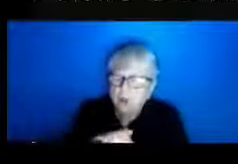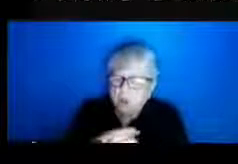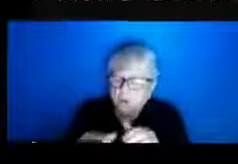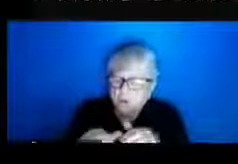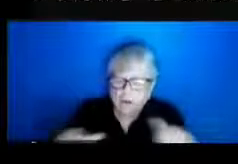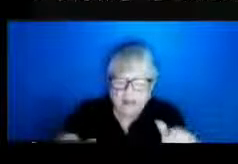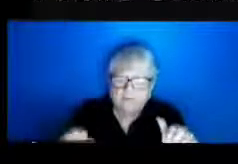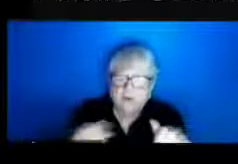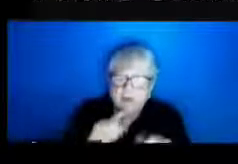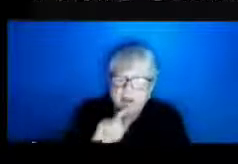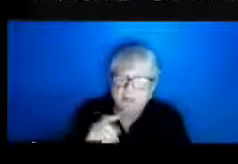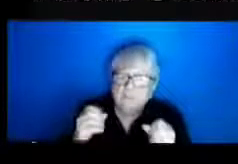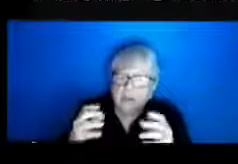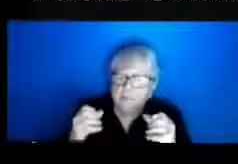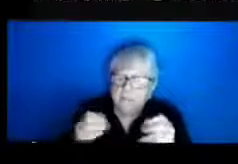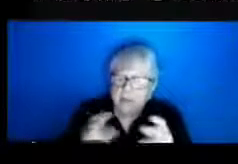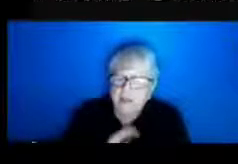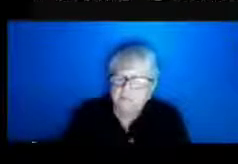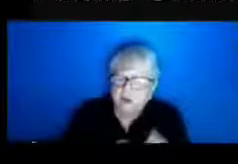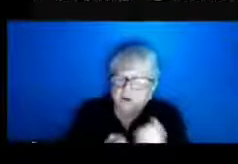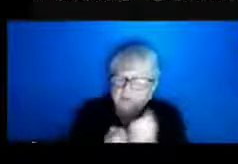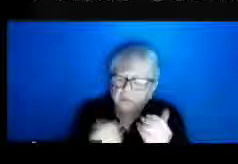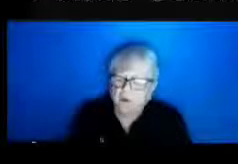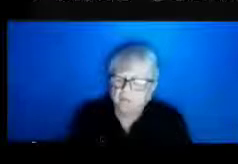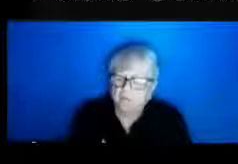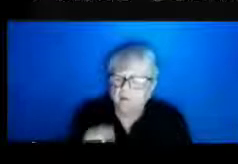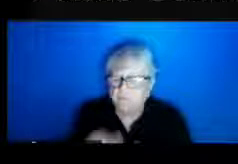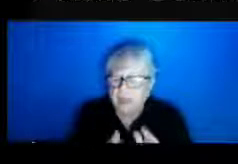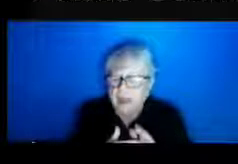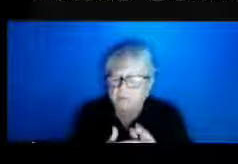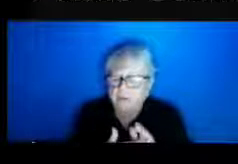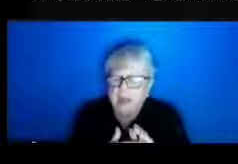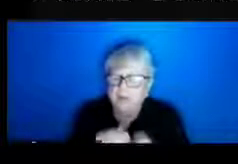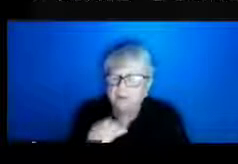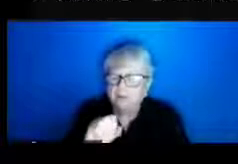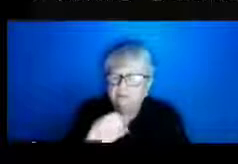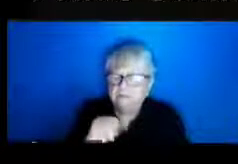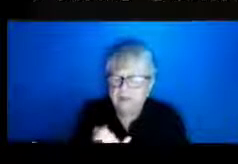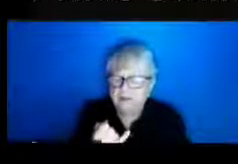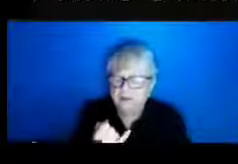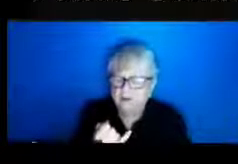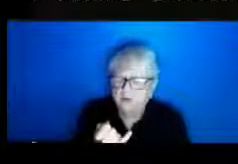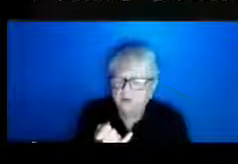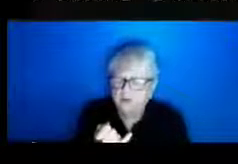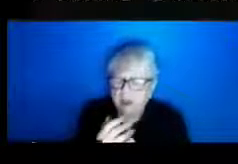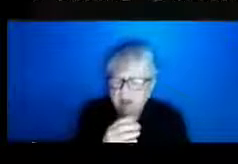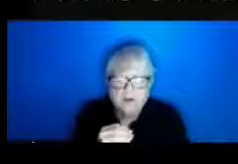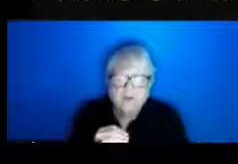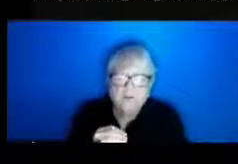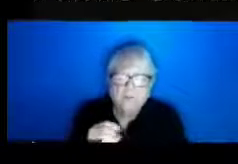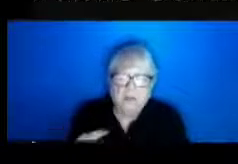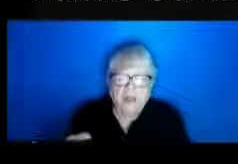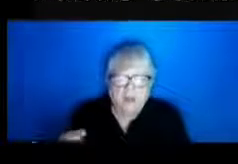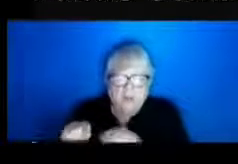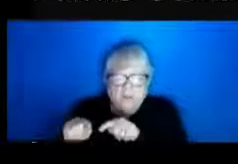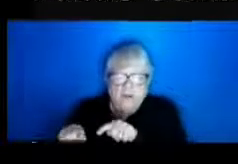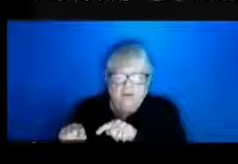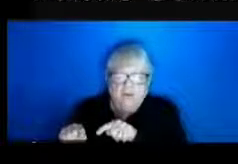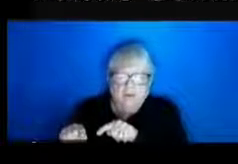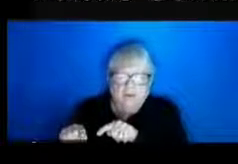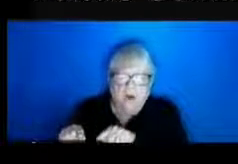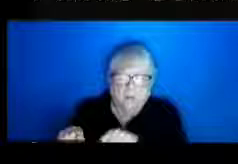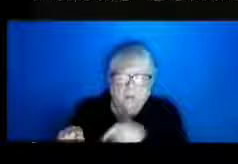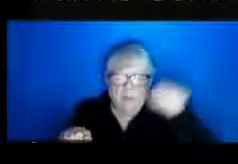plus supporters from downtown San Jose, where we have the Billy DeFrank LGBT Center, all the way up through Palo Alto and the